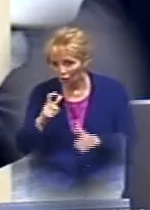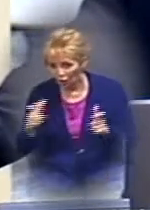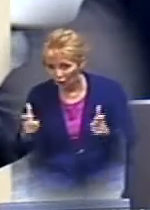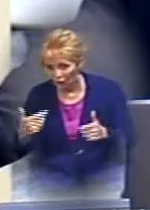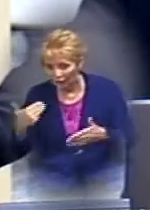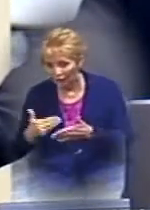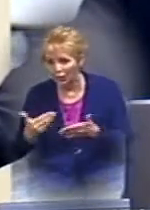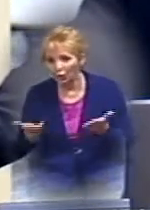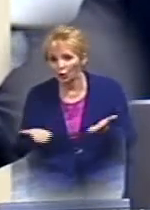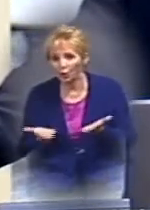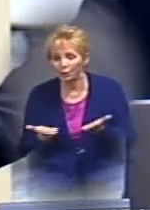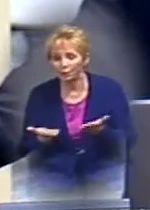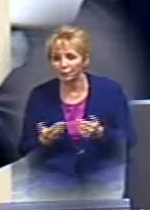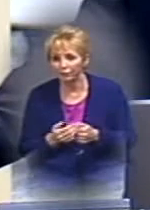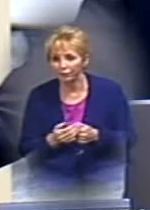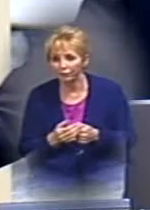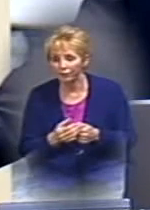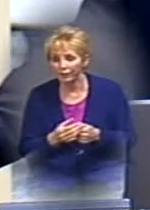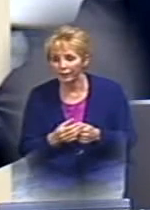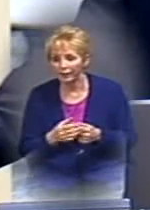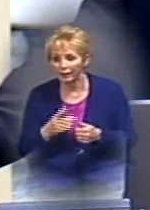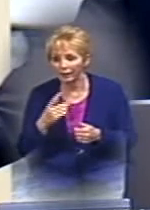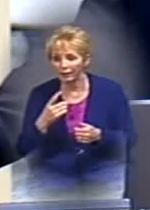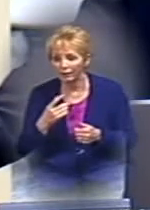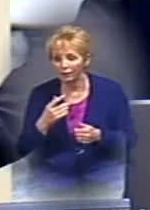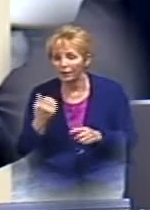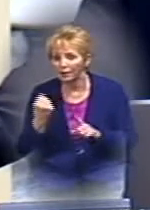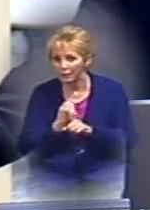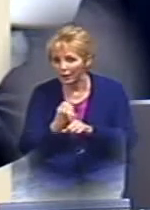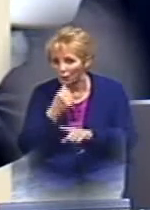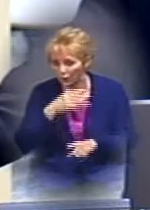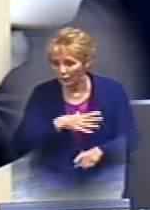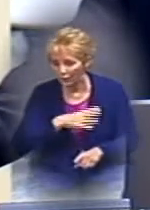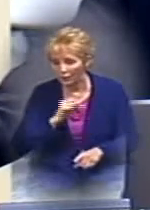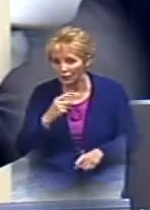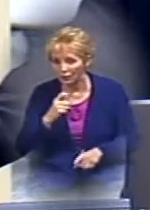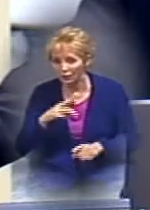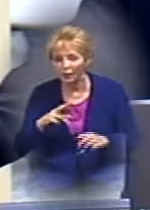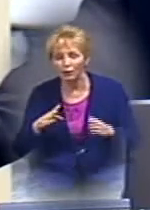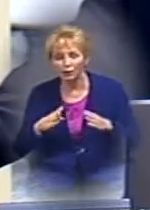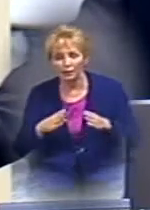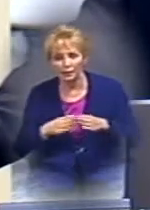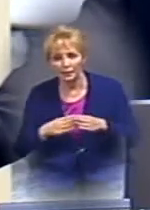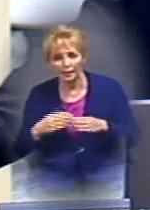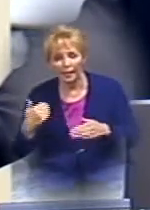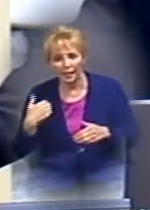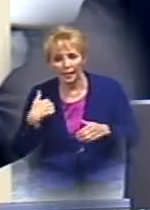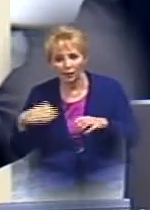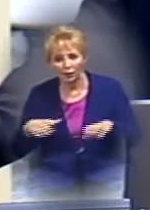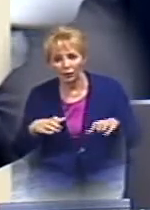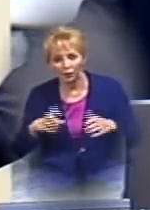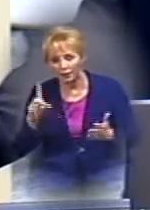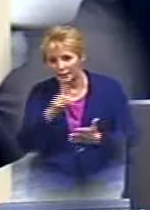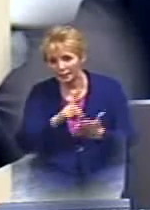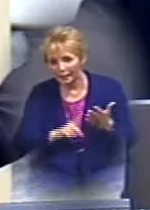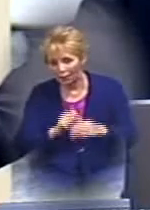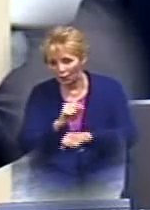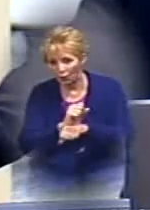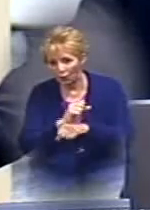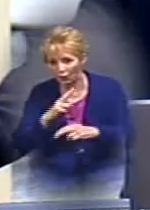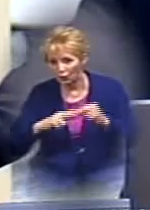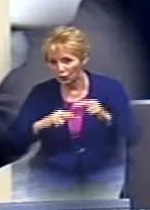near here for the battered women shelter. City has conducted design work and